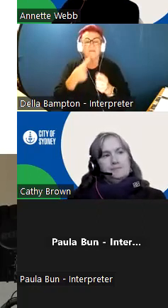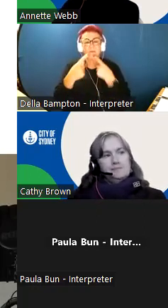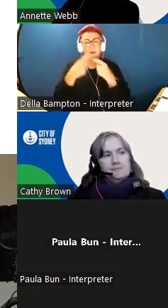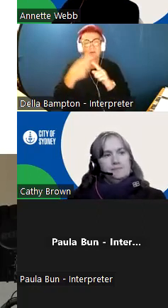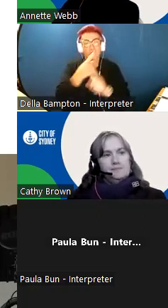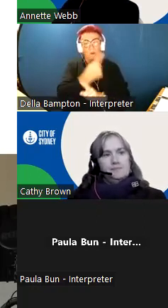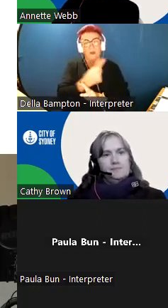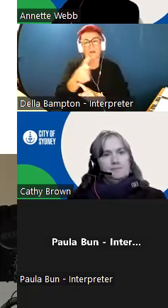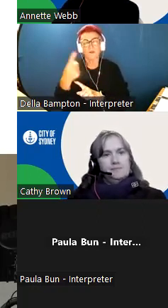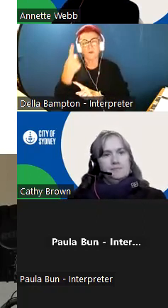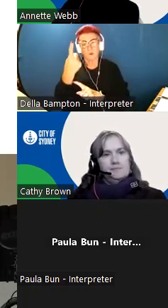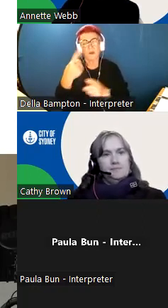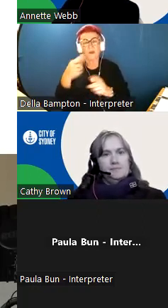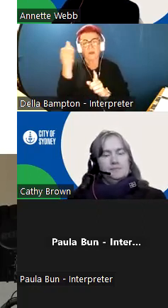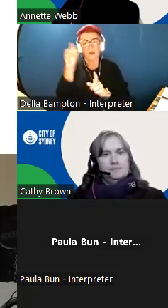group.